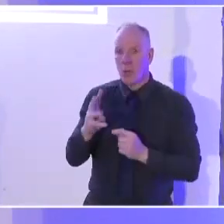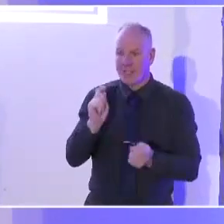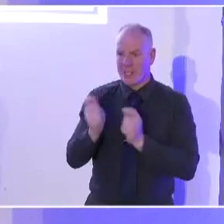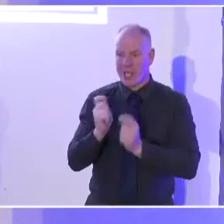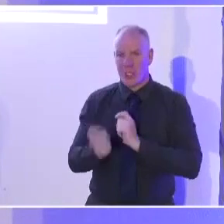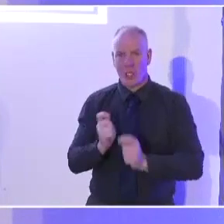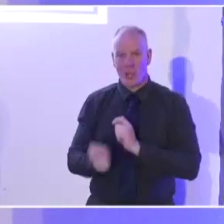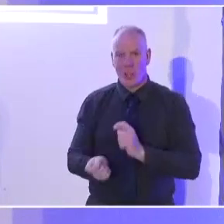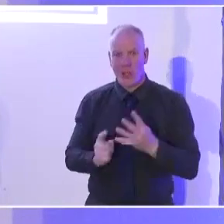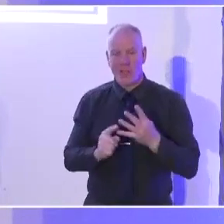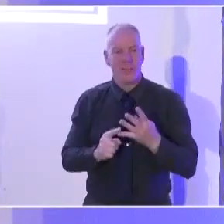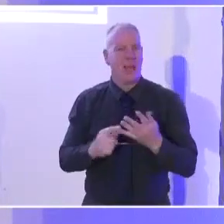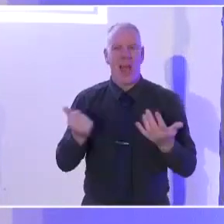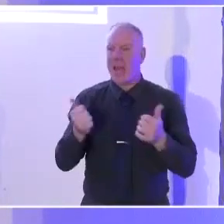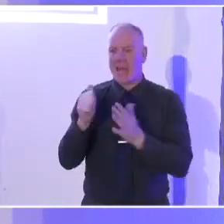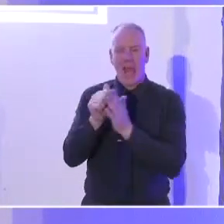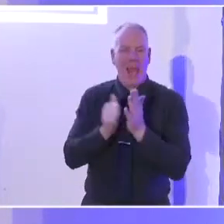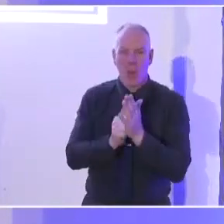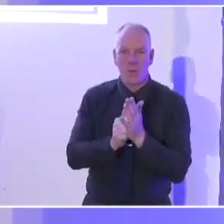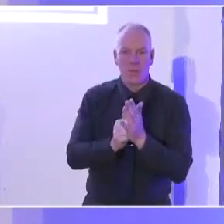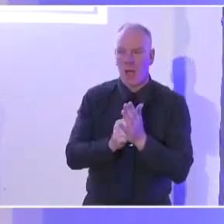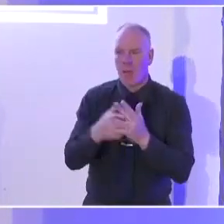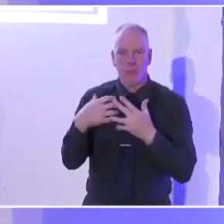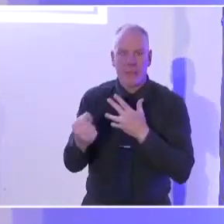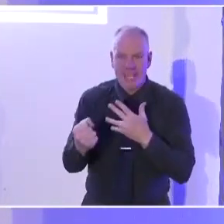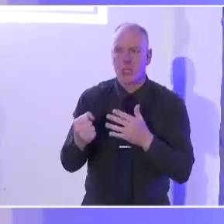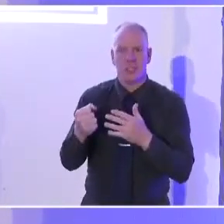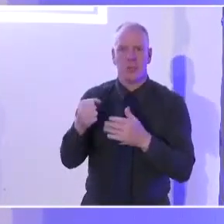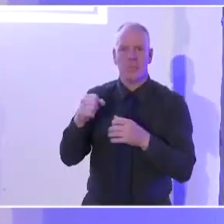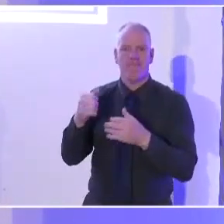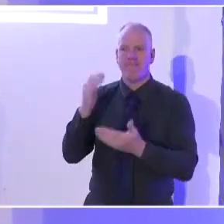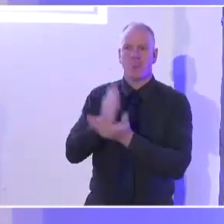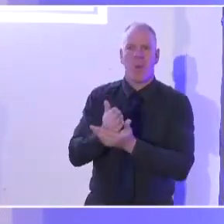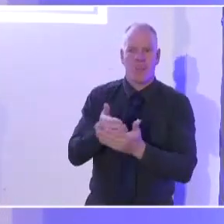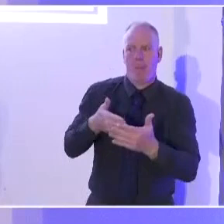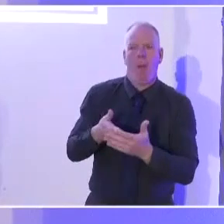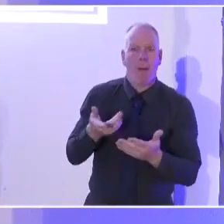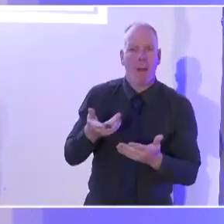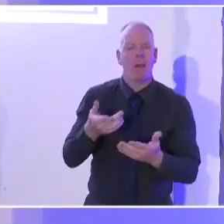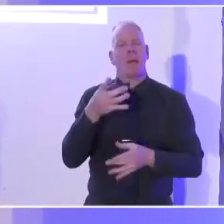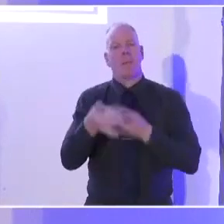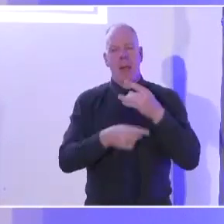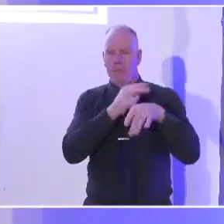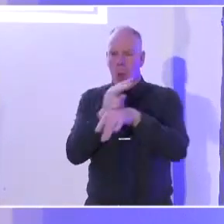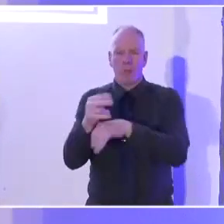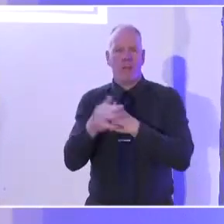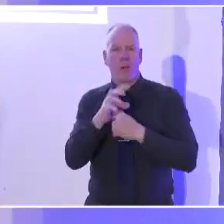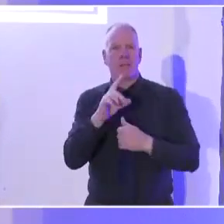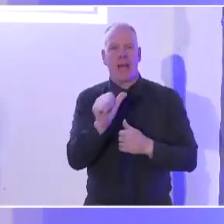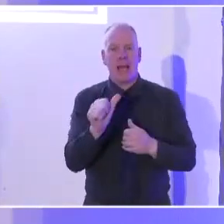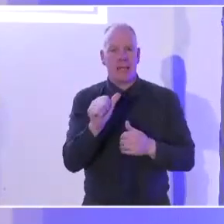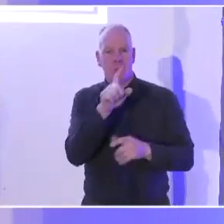They disabled compromised accounts. They provided web monitoring for the affected data subjects. They also